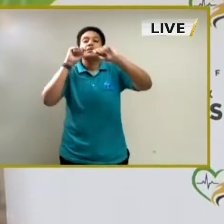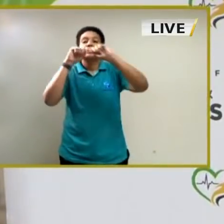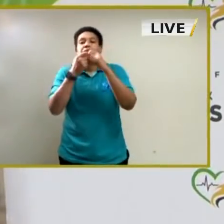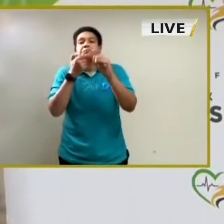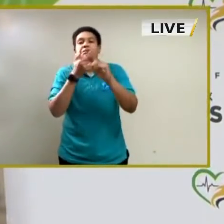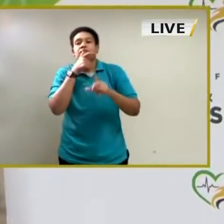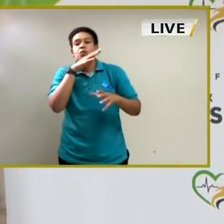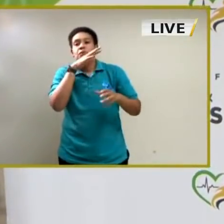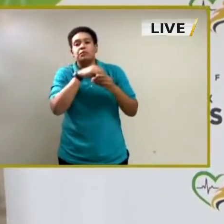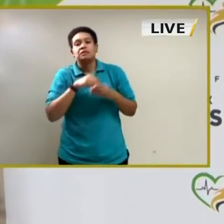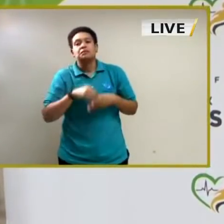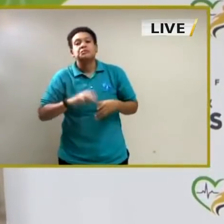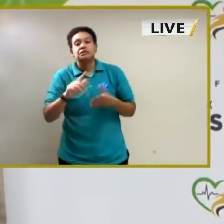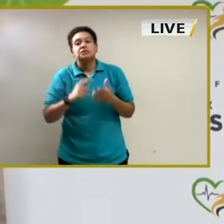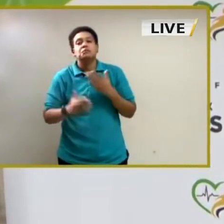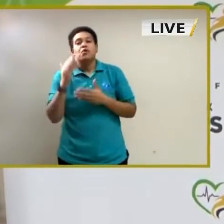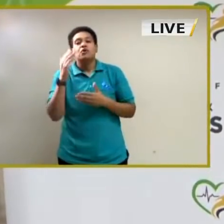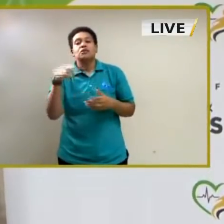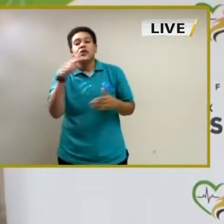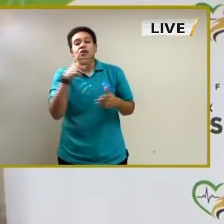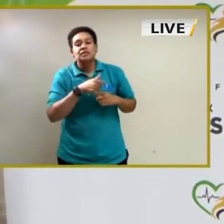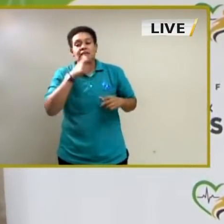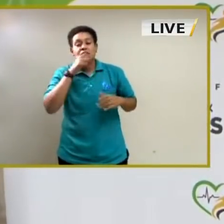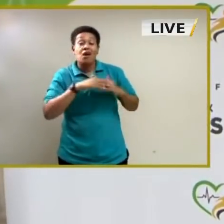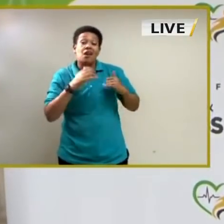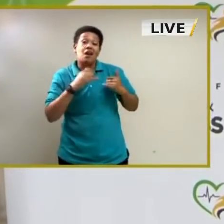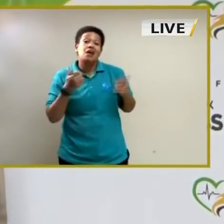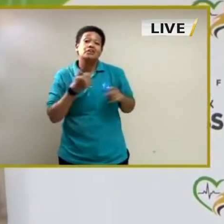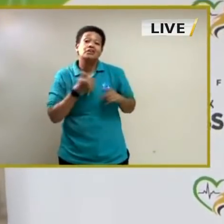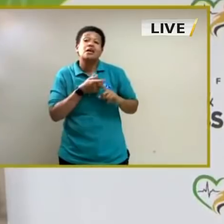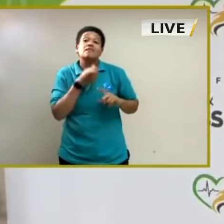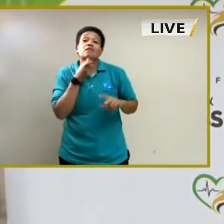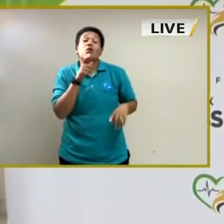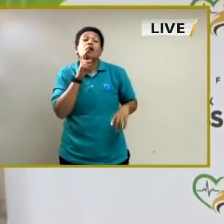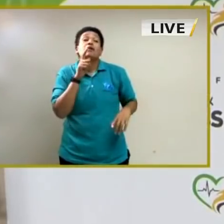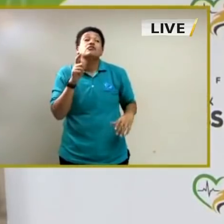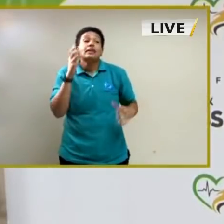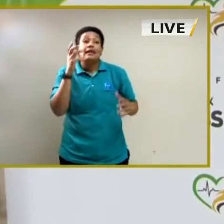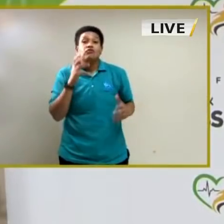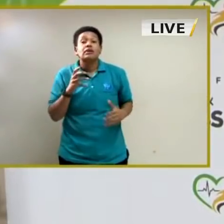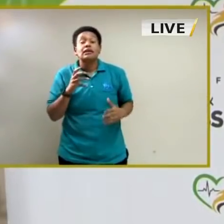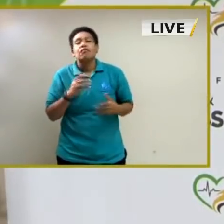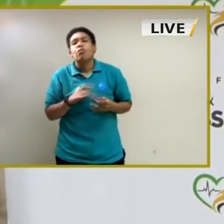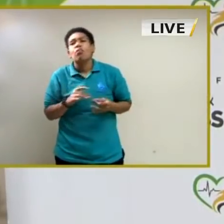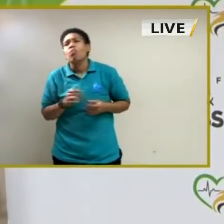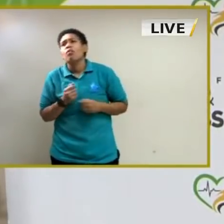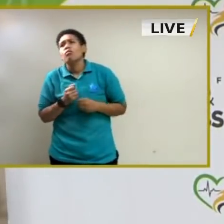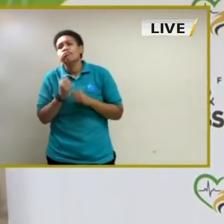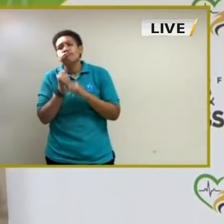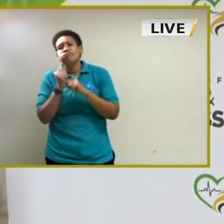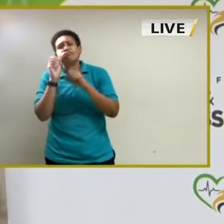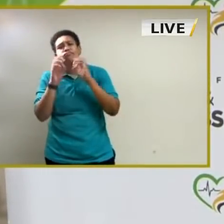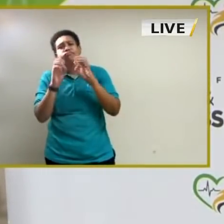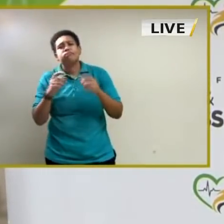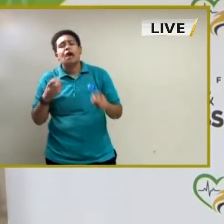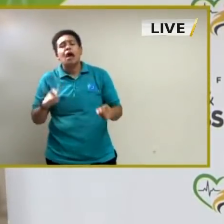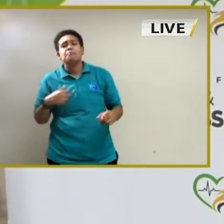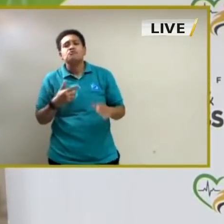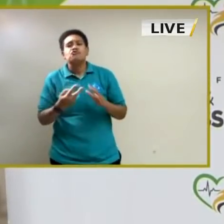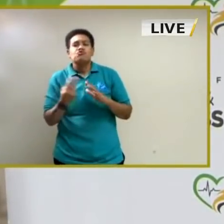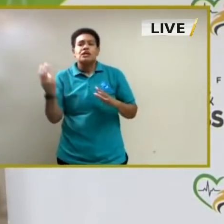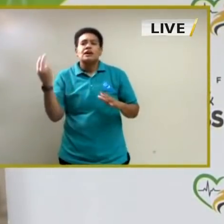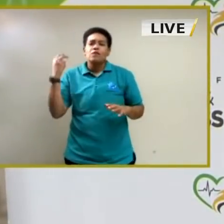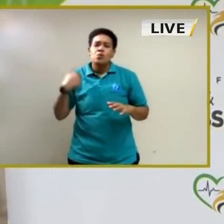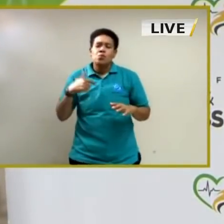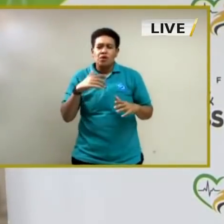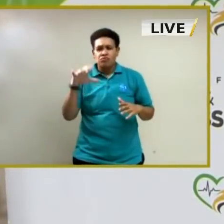have participated here this morning, those who are online who have been briefed. Just to recap, we are